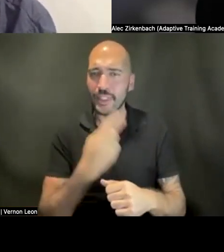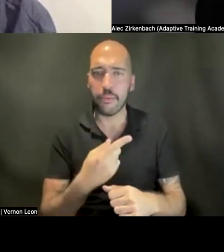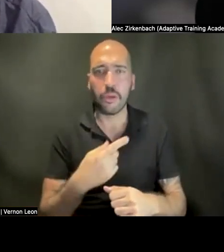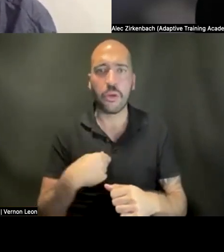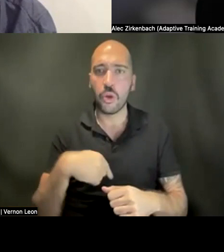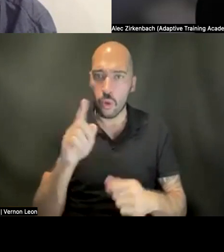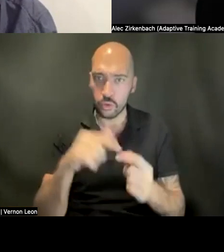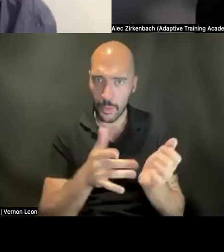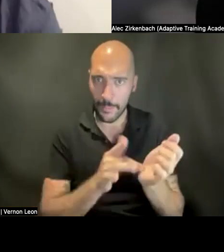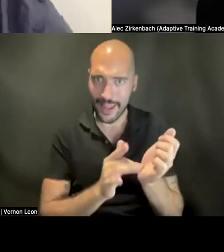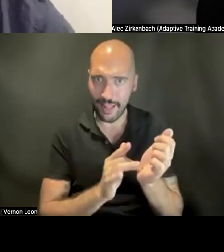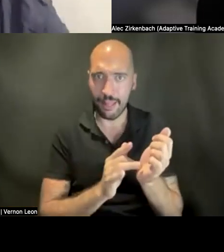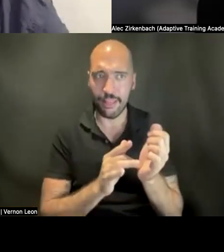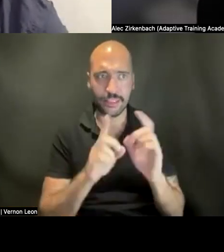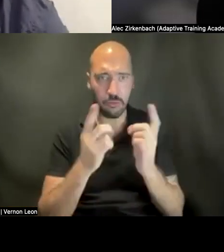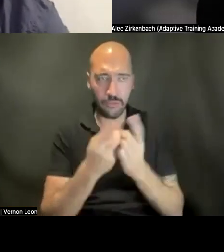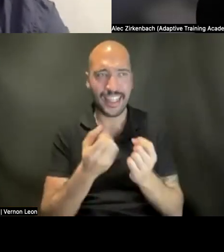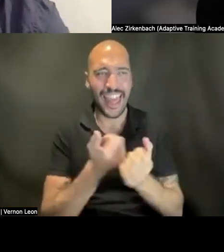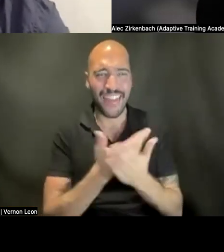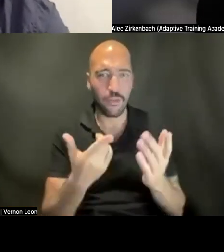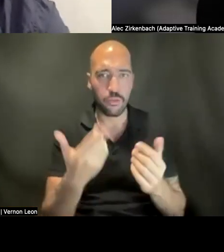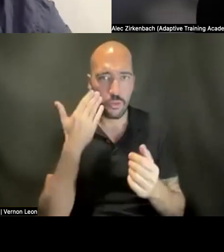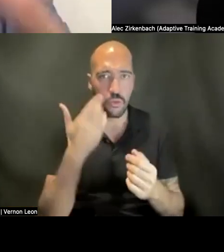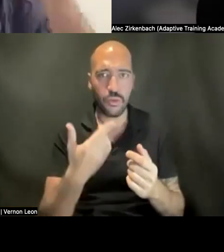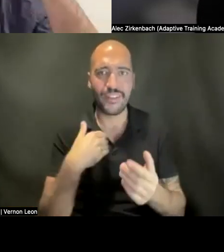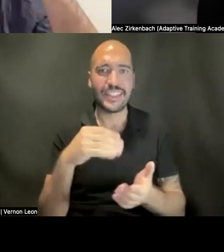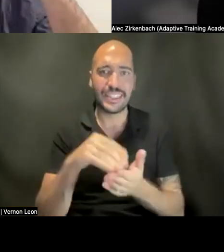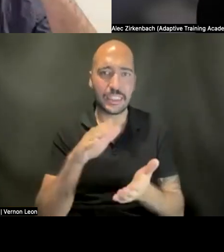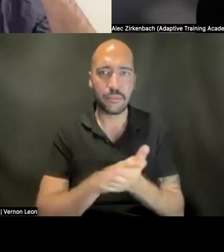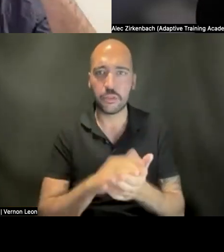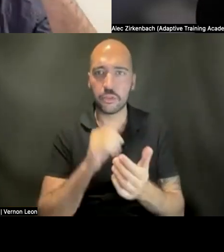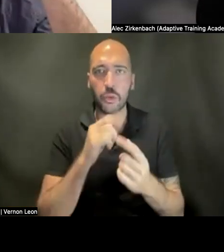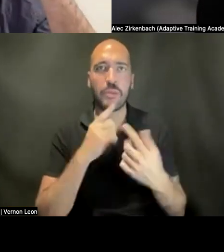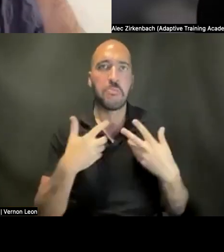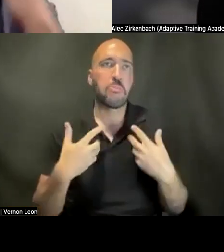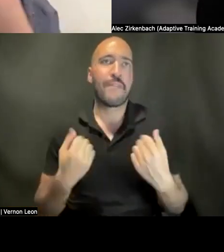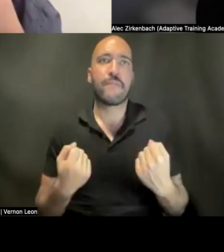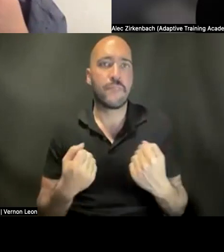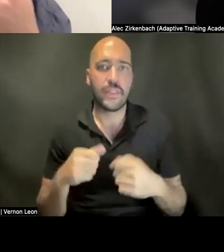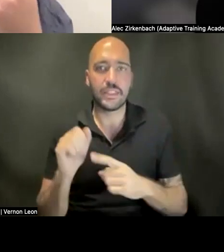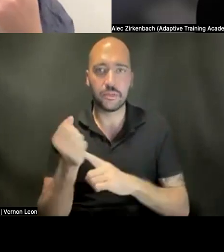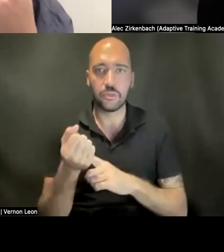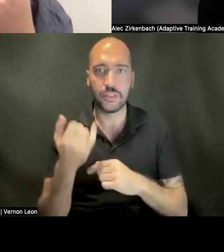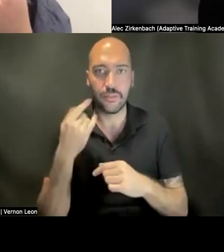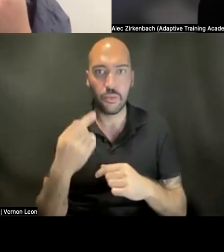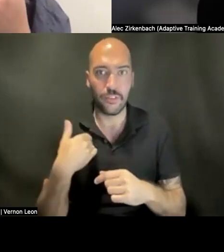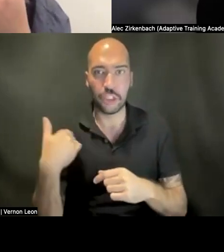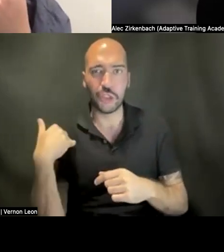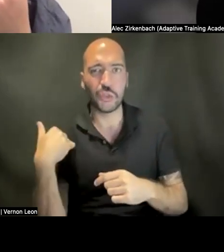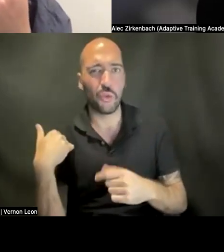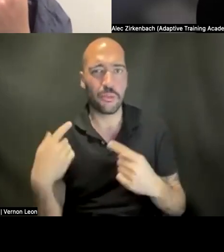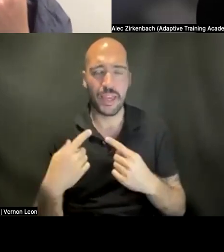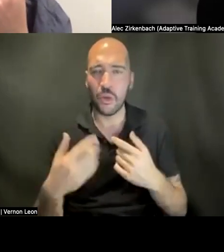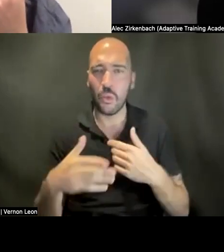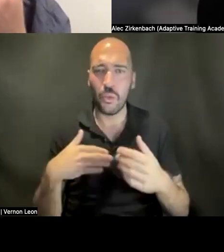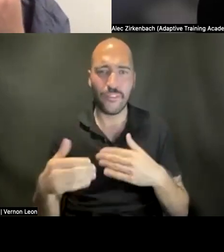medical, get everything that you have documented. Like, don't be brave in this case. Like, if you have a shoulder thing going on or